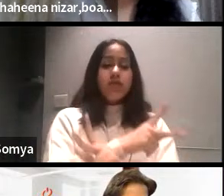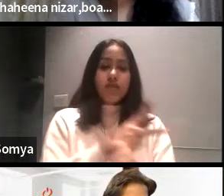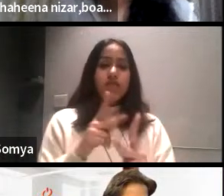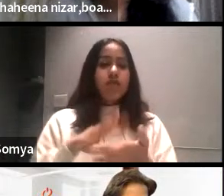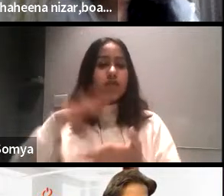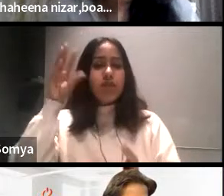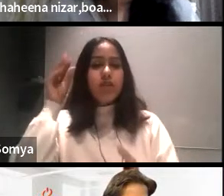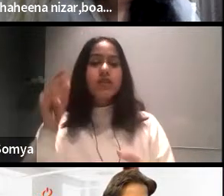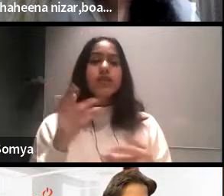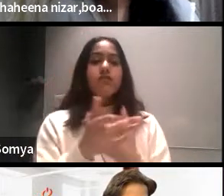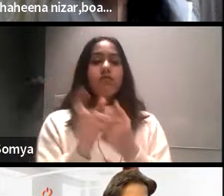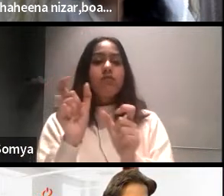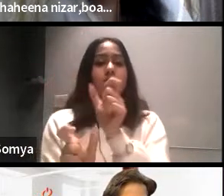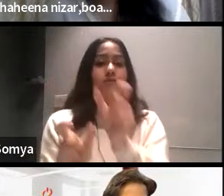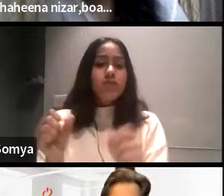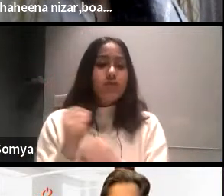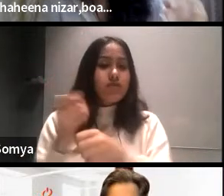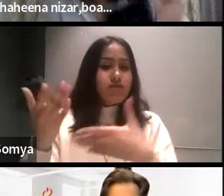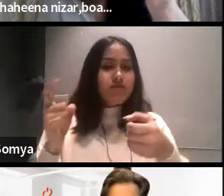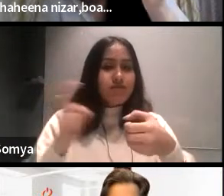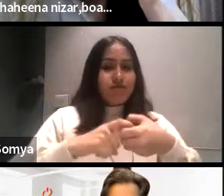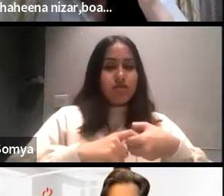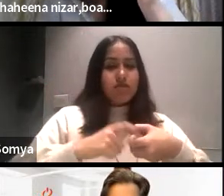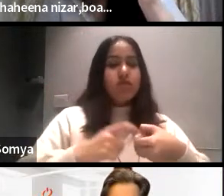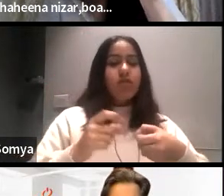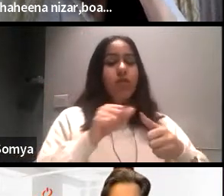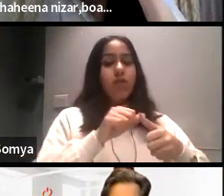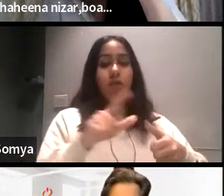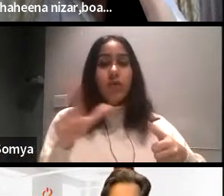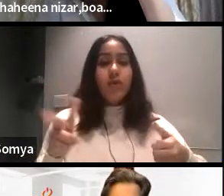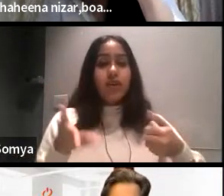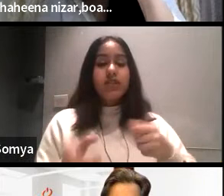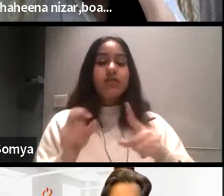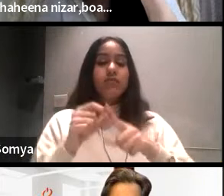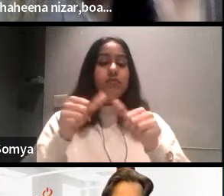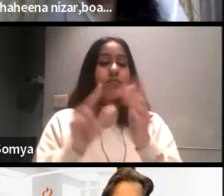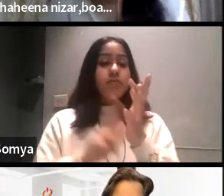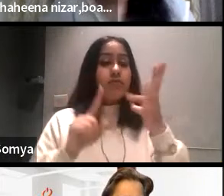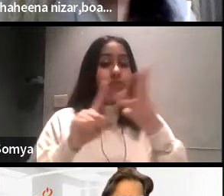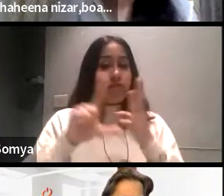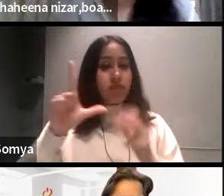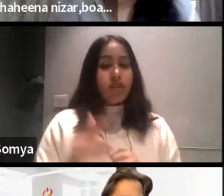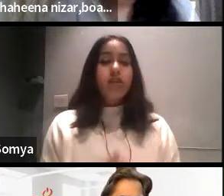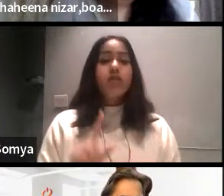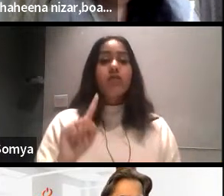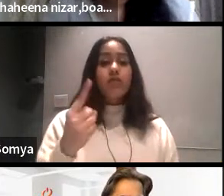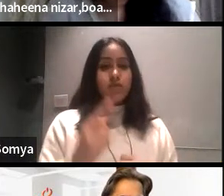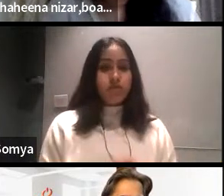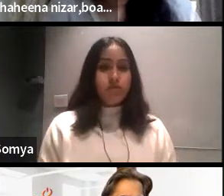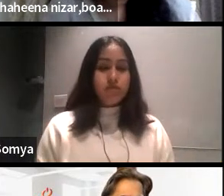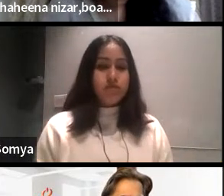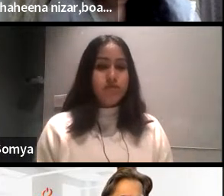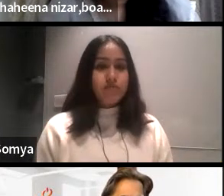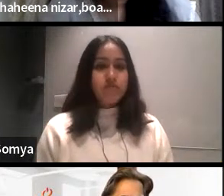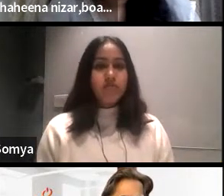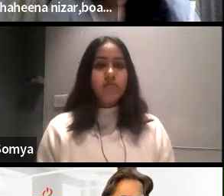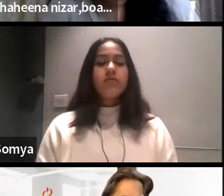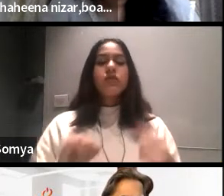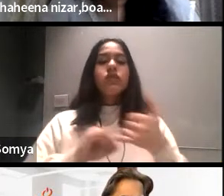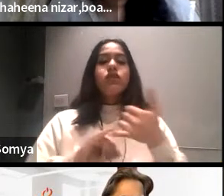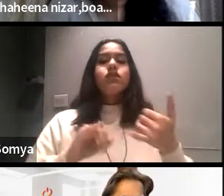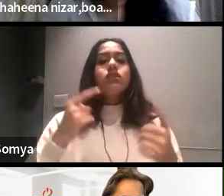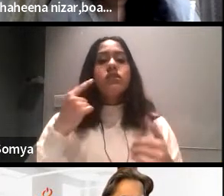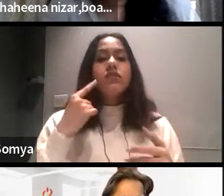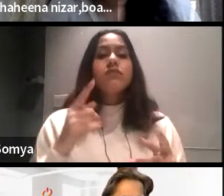Revati ji, Diane, Nish, and every member of this panel. Let me introduce you. Shahina ji has kindly